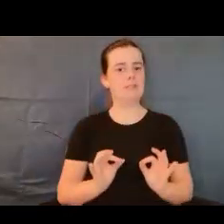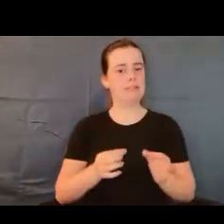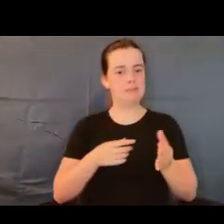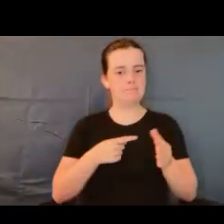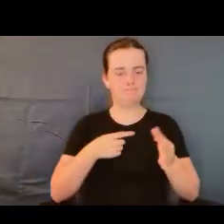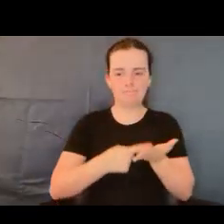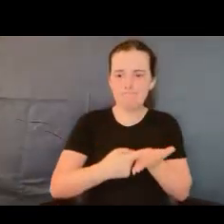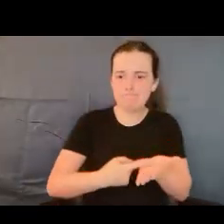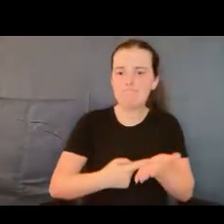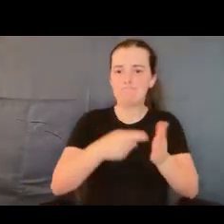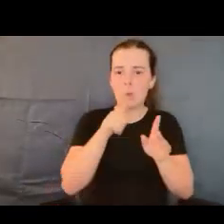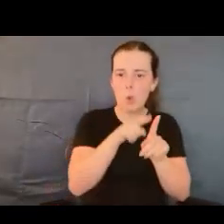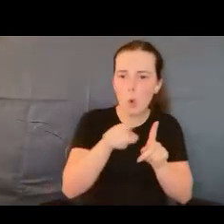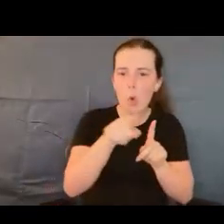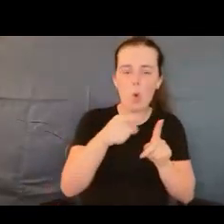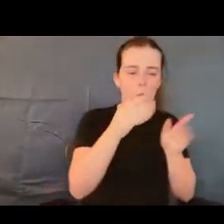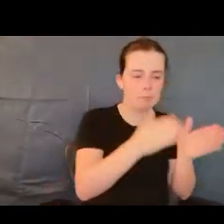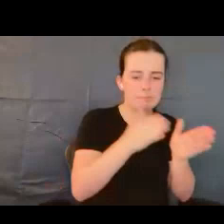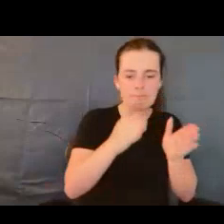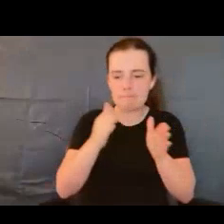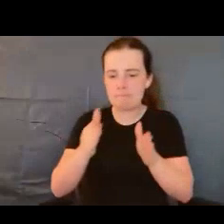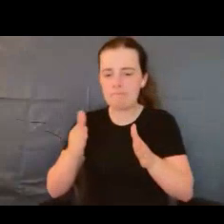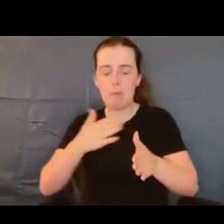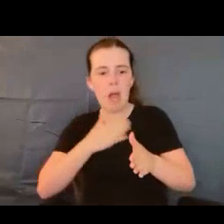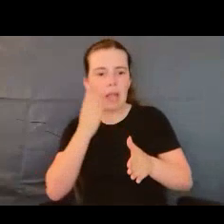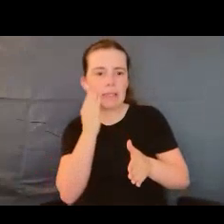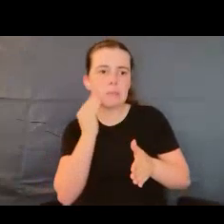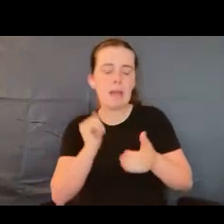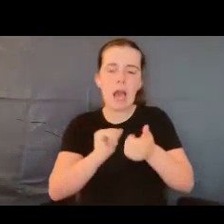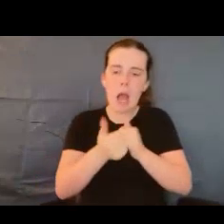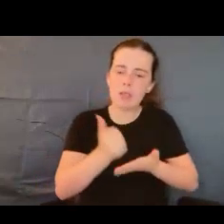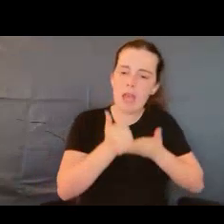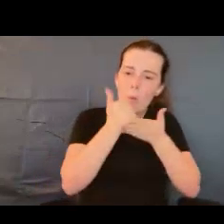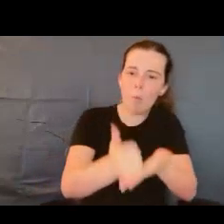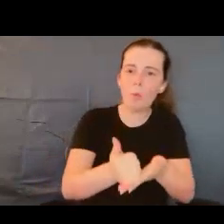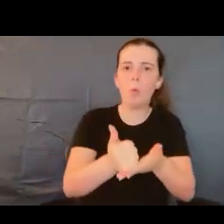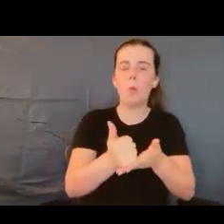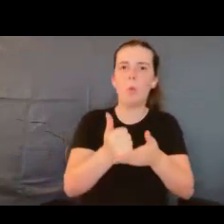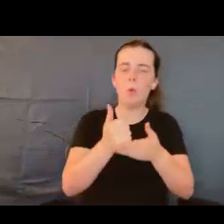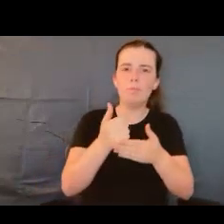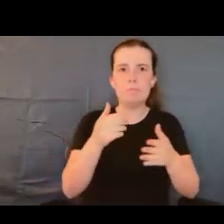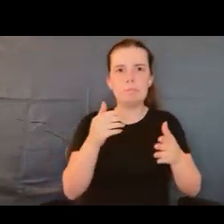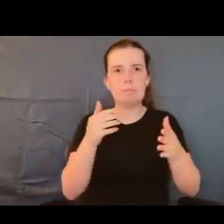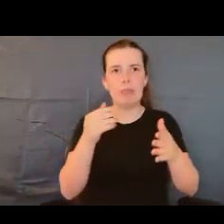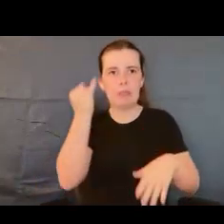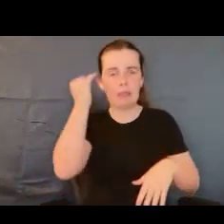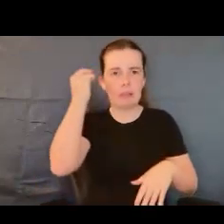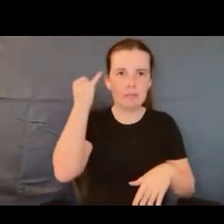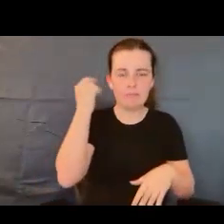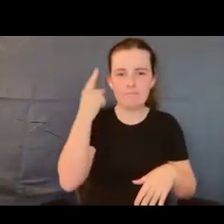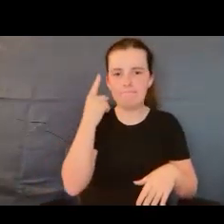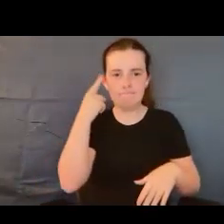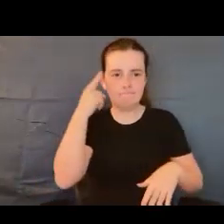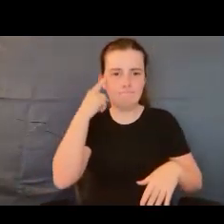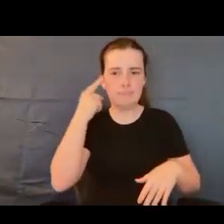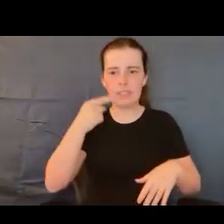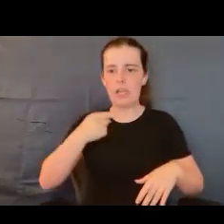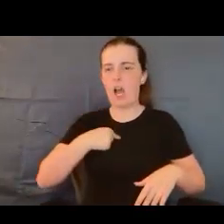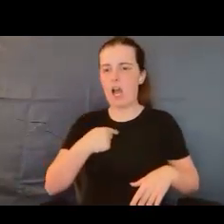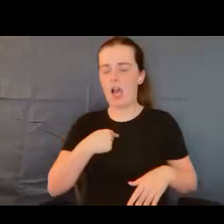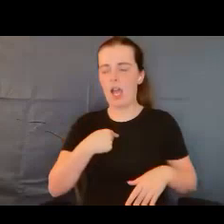notes that I have from my experience there, both racing it and coaching athletes through it. I will talk a little bit on the UTMB qualification system because